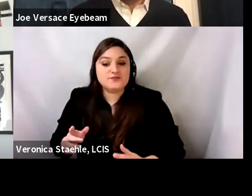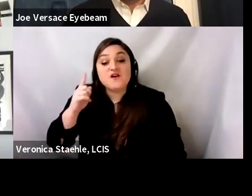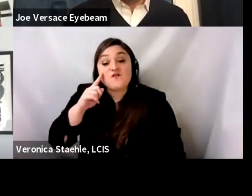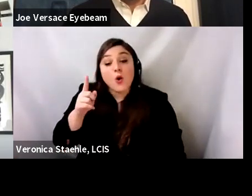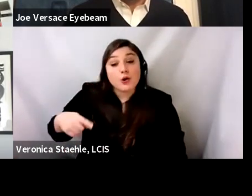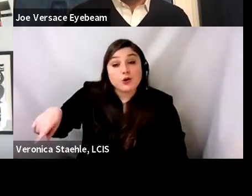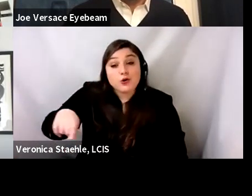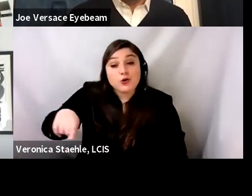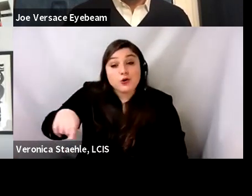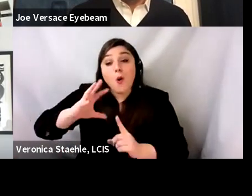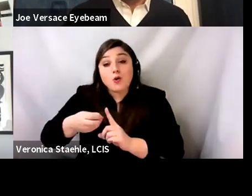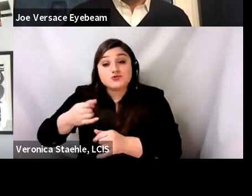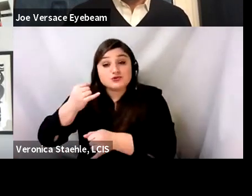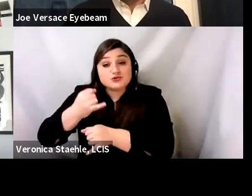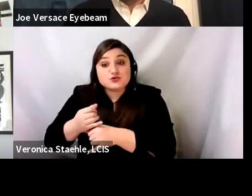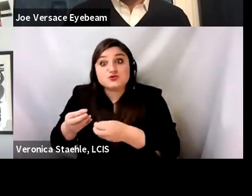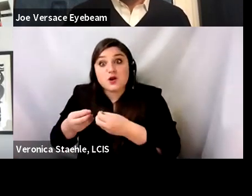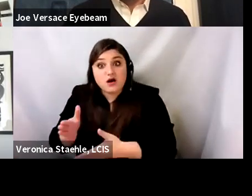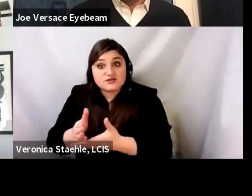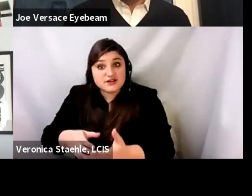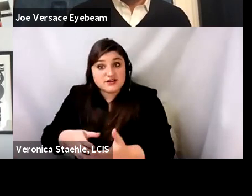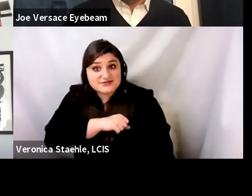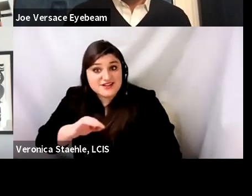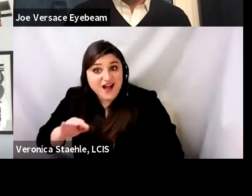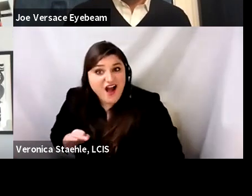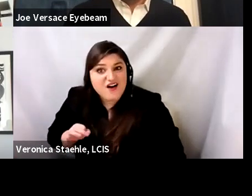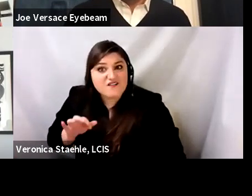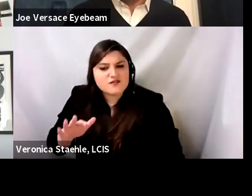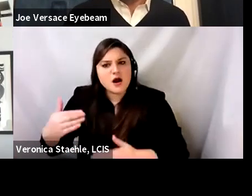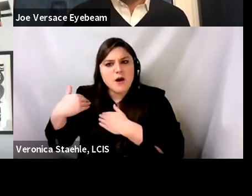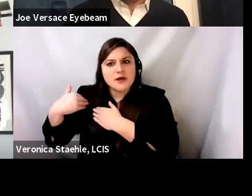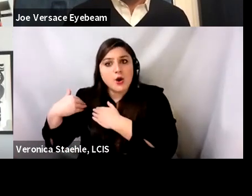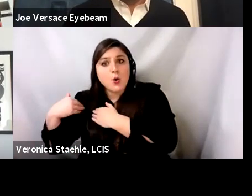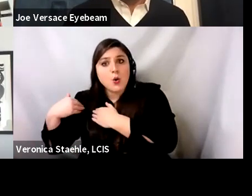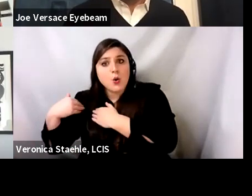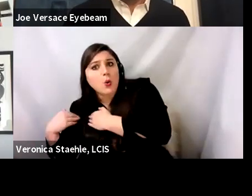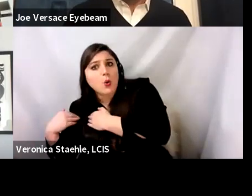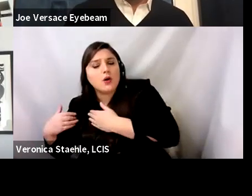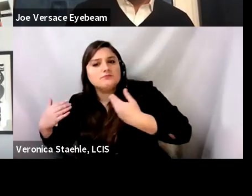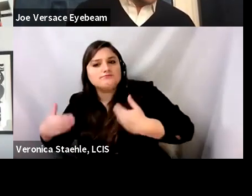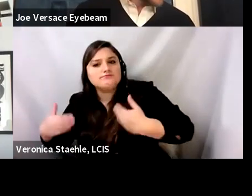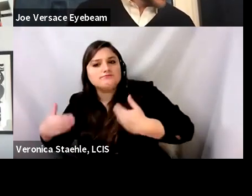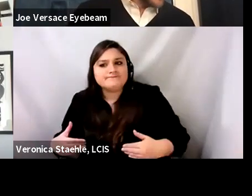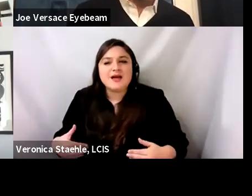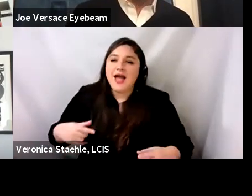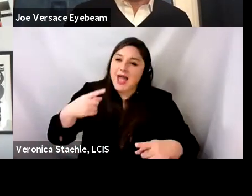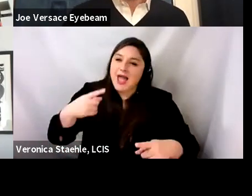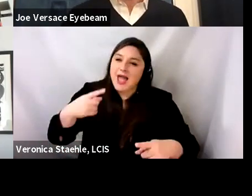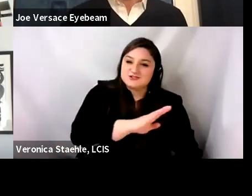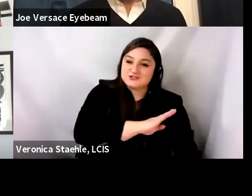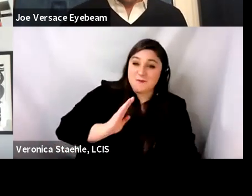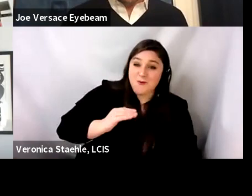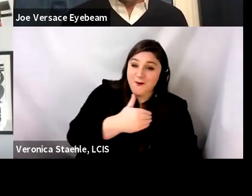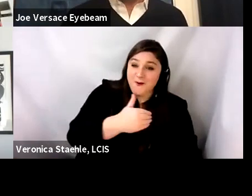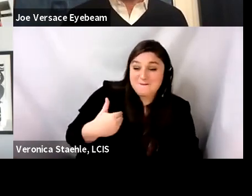and so much is on the executive director's shoulders. On the other hand, we're hearing, you know, how can board members help? We don't necessarily want them in there. And